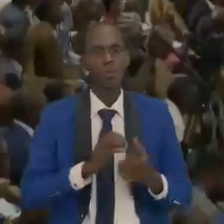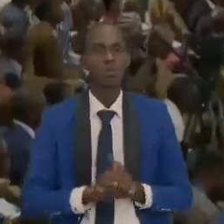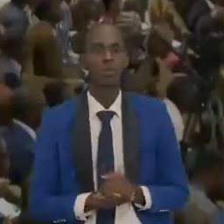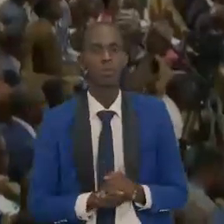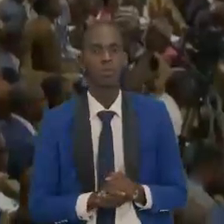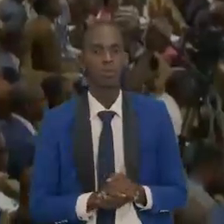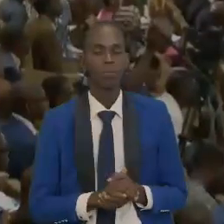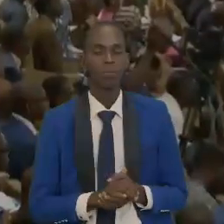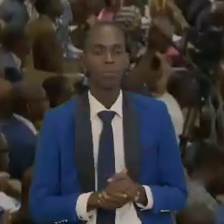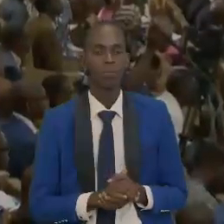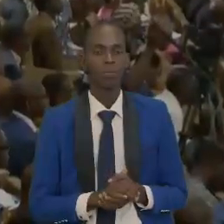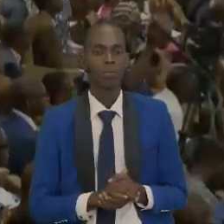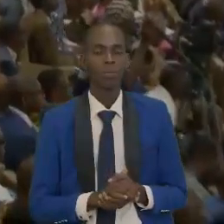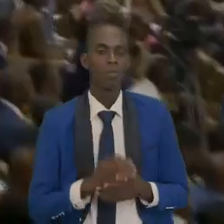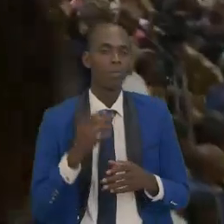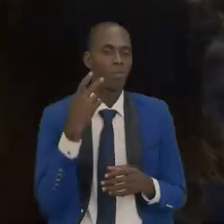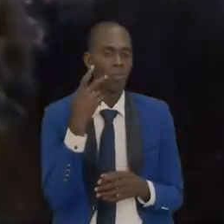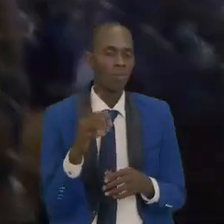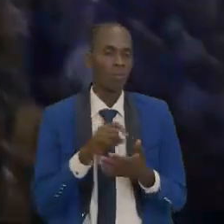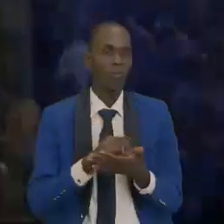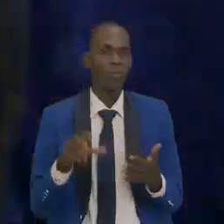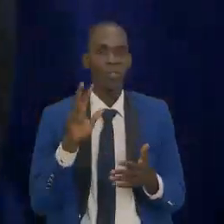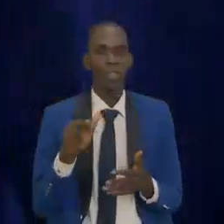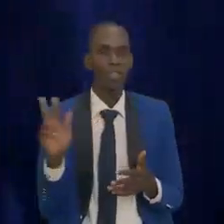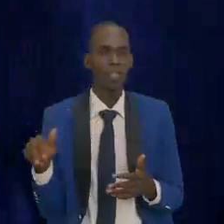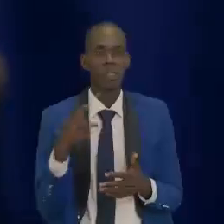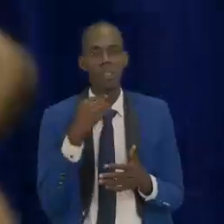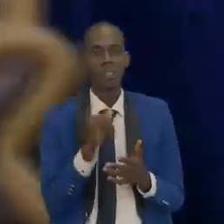look at number 33 of change promises